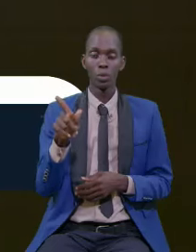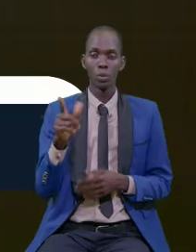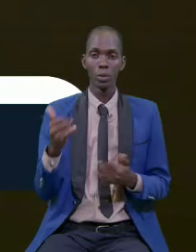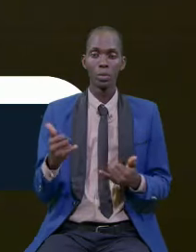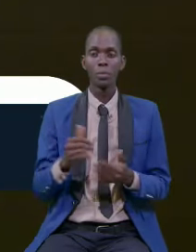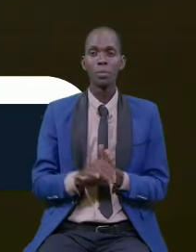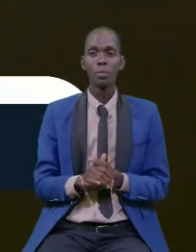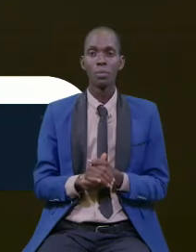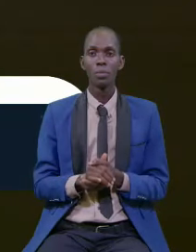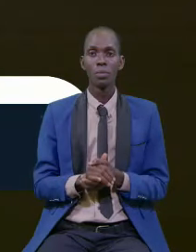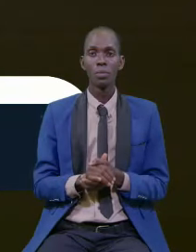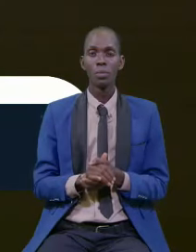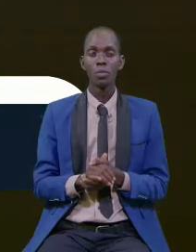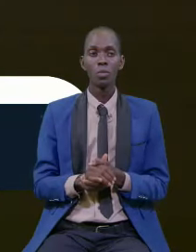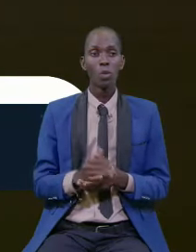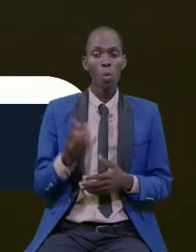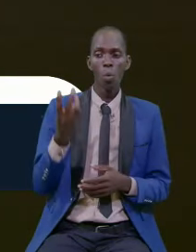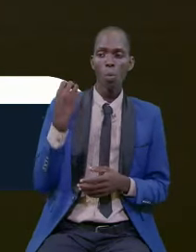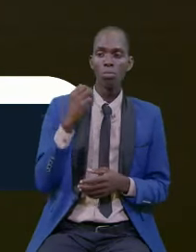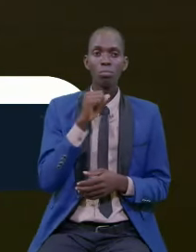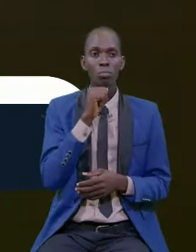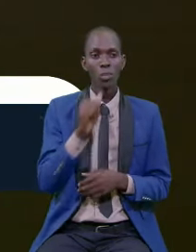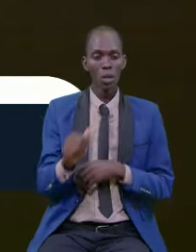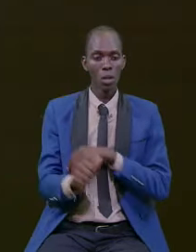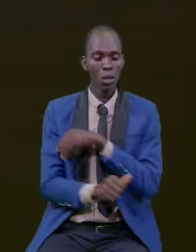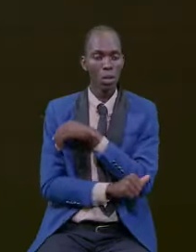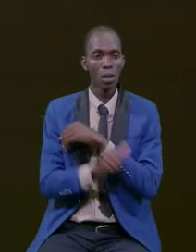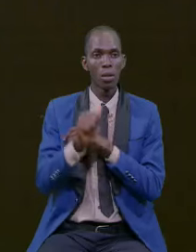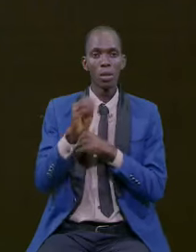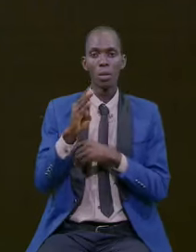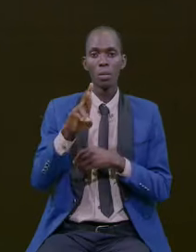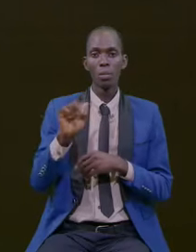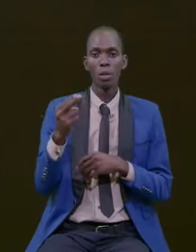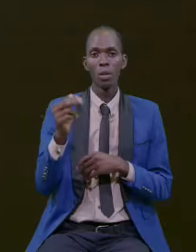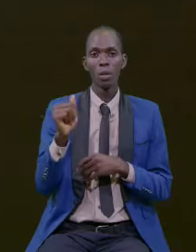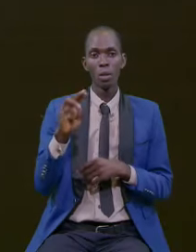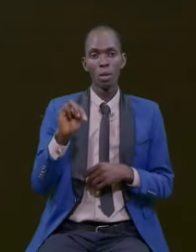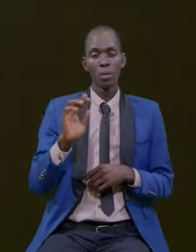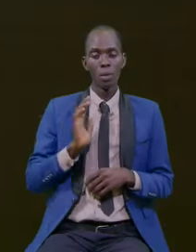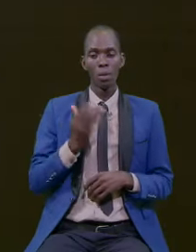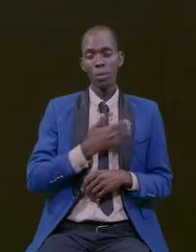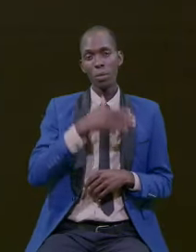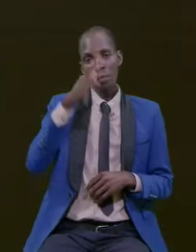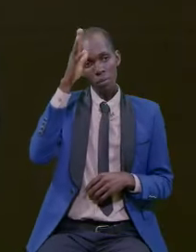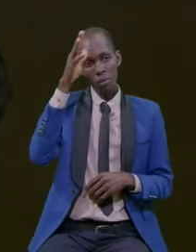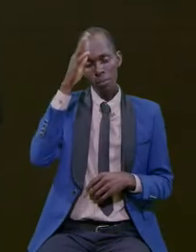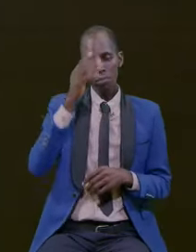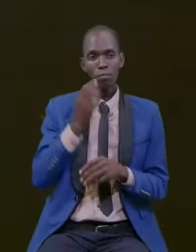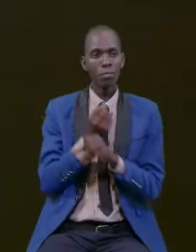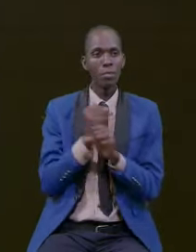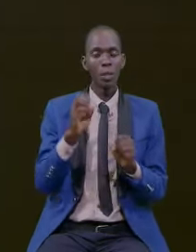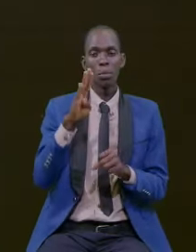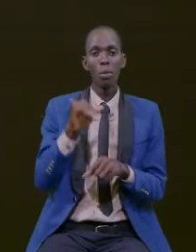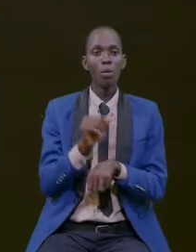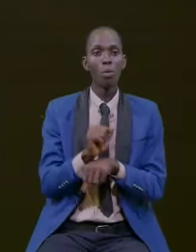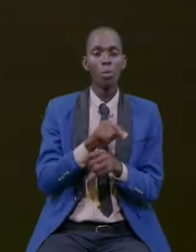Verse 21. Was not Abraham our father justified by works when he